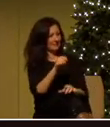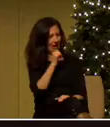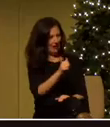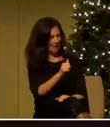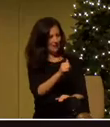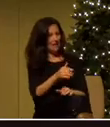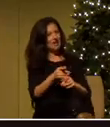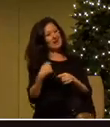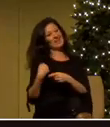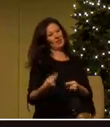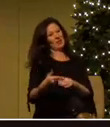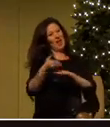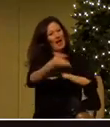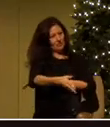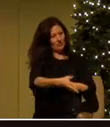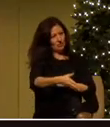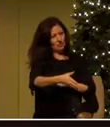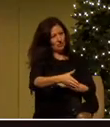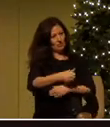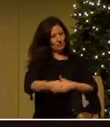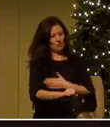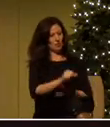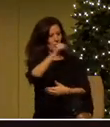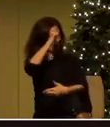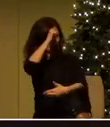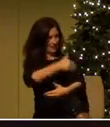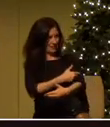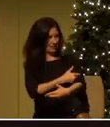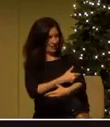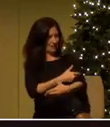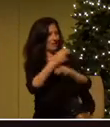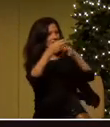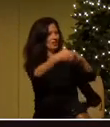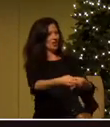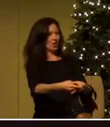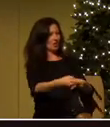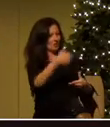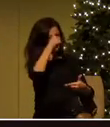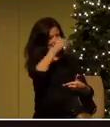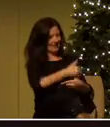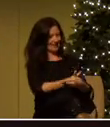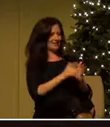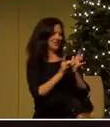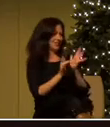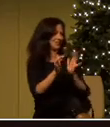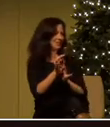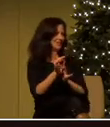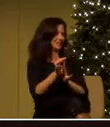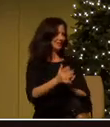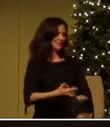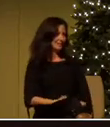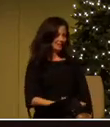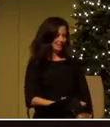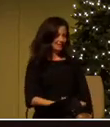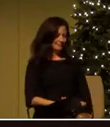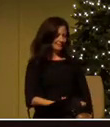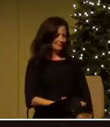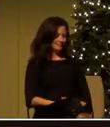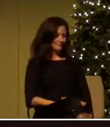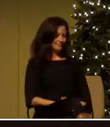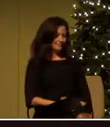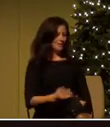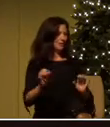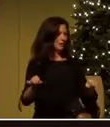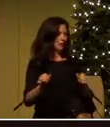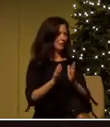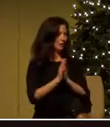name Jesus. Let's pray. Father God, we've read your